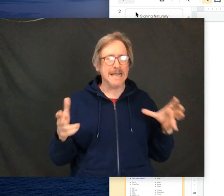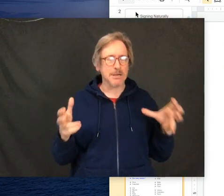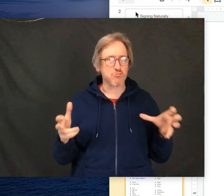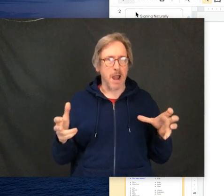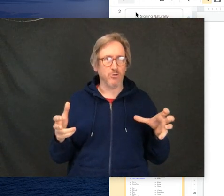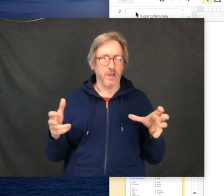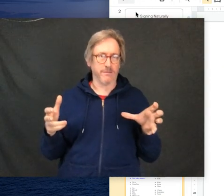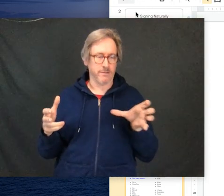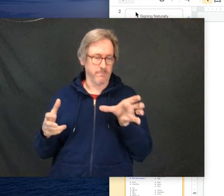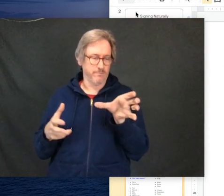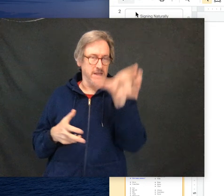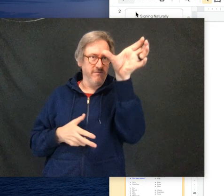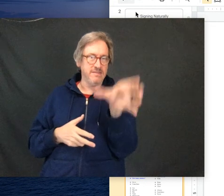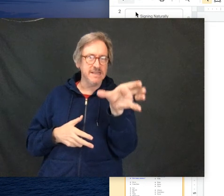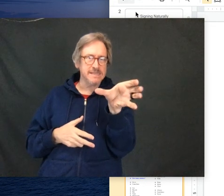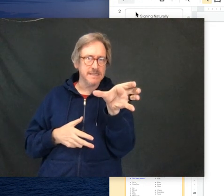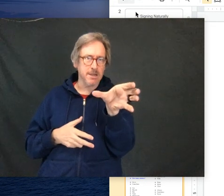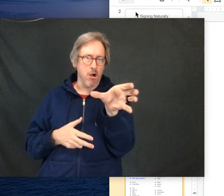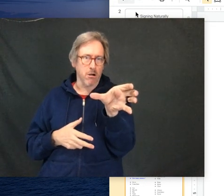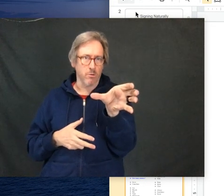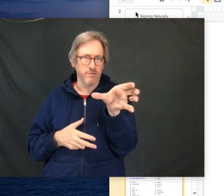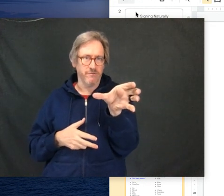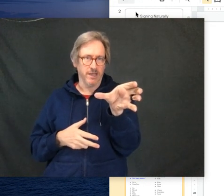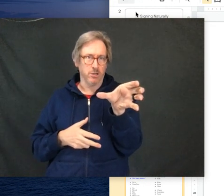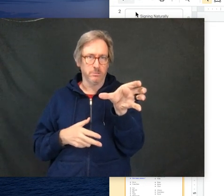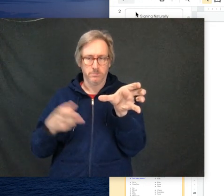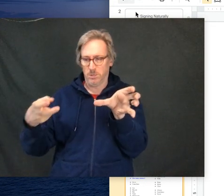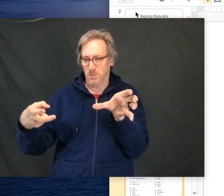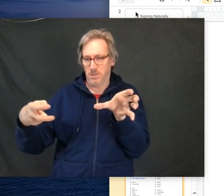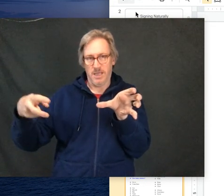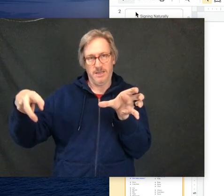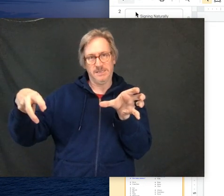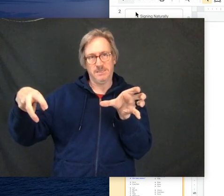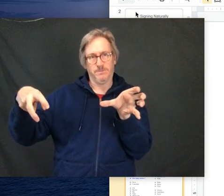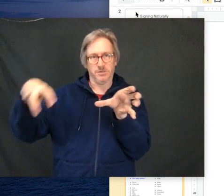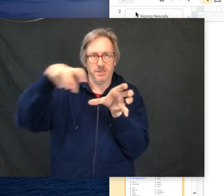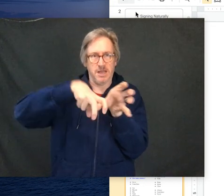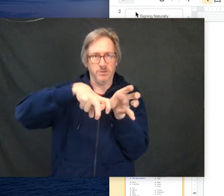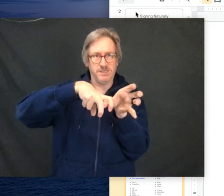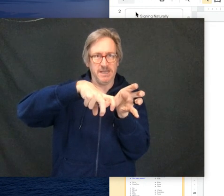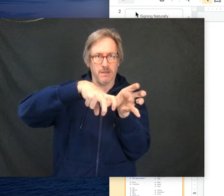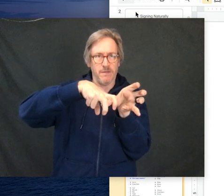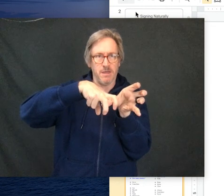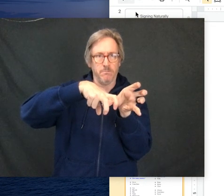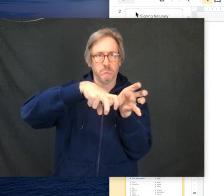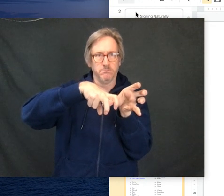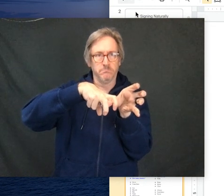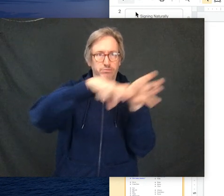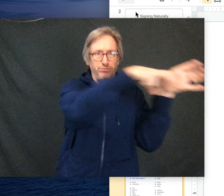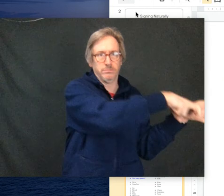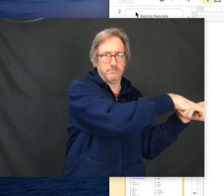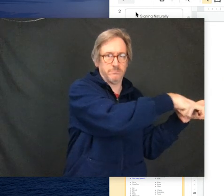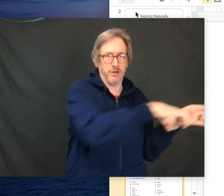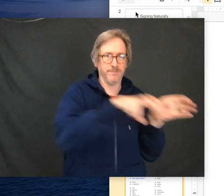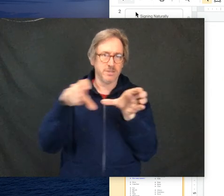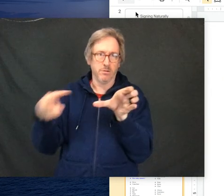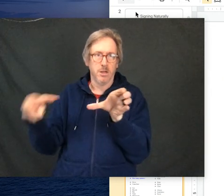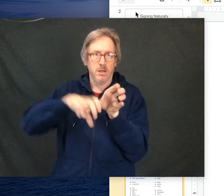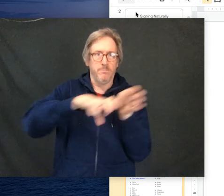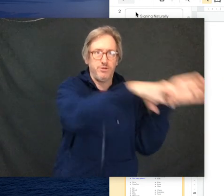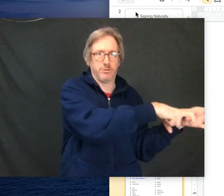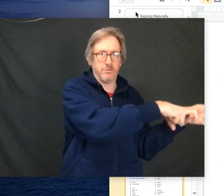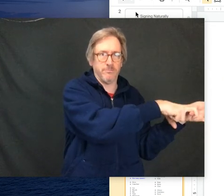Ride in or ride with. If this is the car or the vehicle, and this is the person, and you sit on the thumb, right?